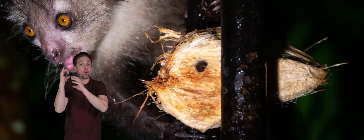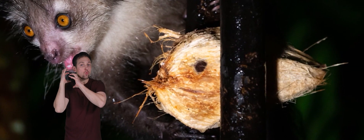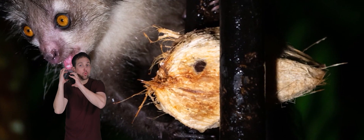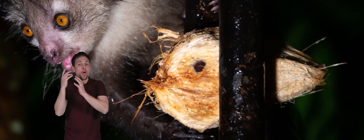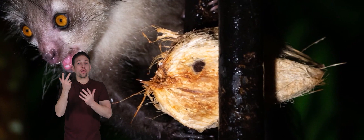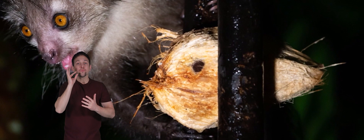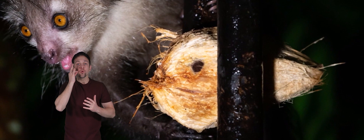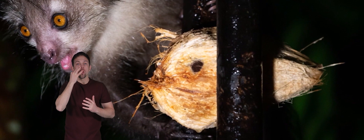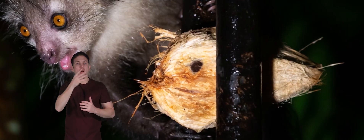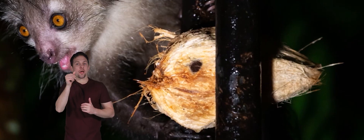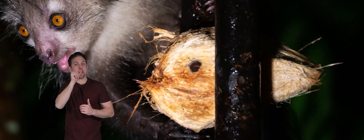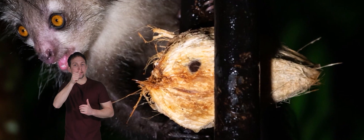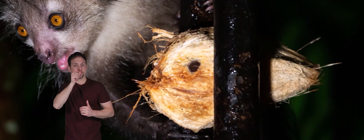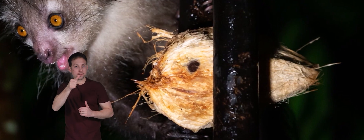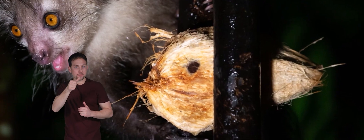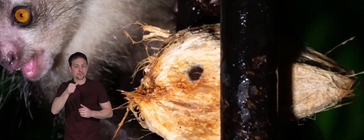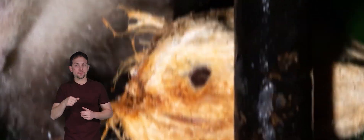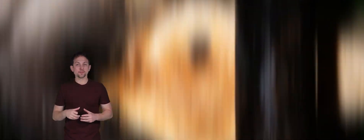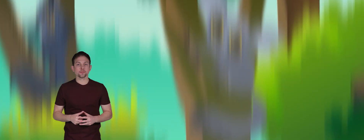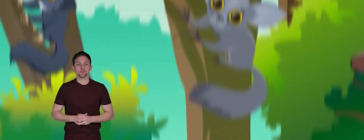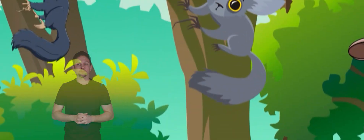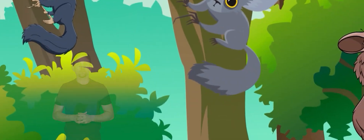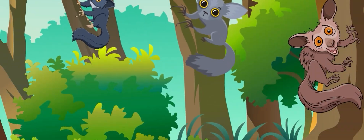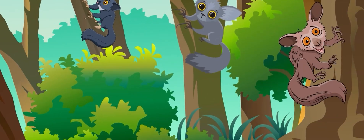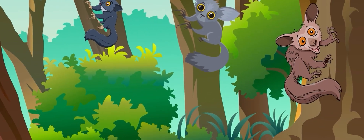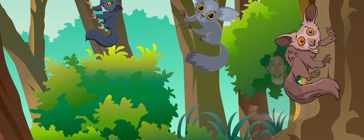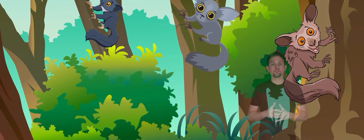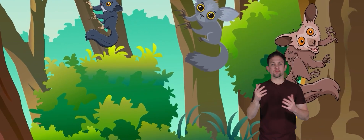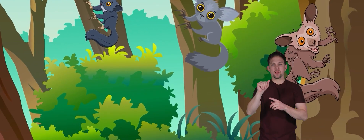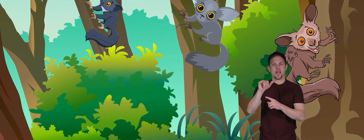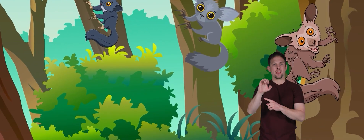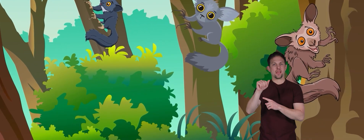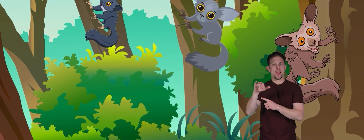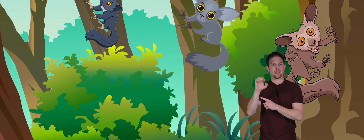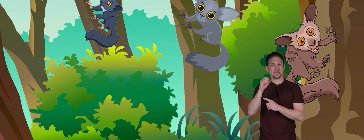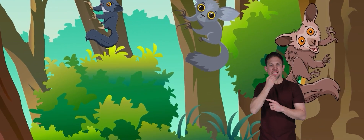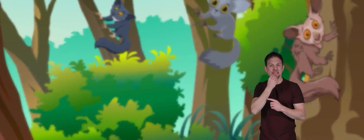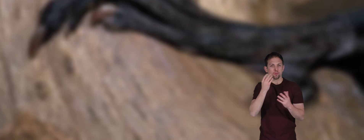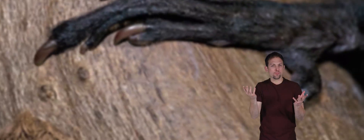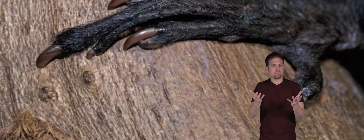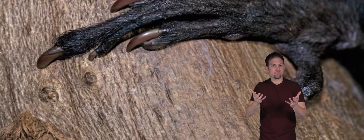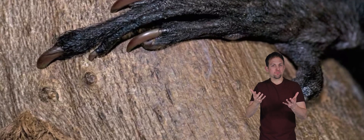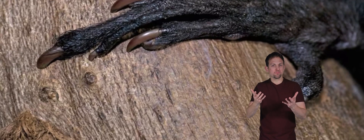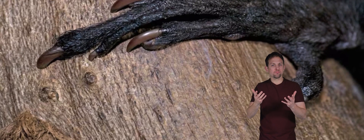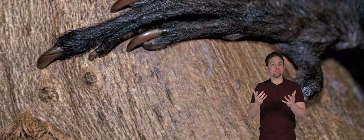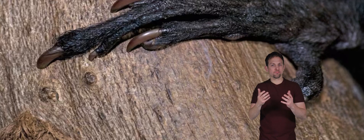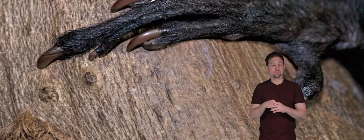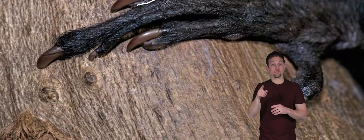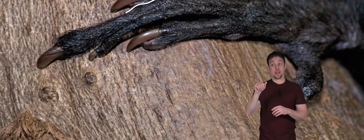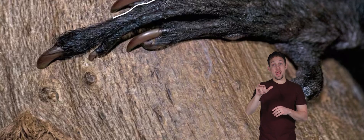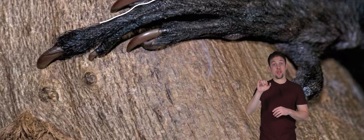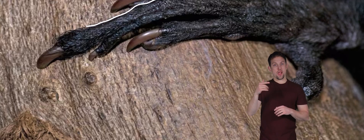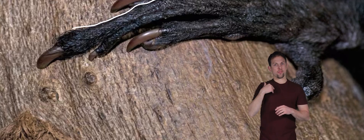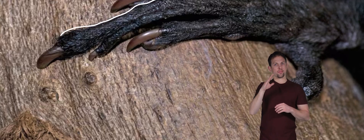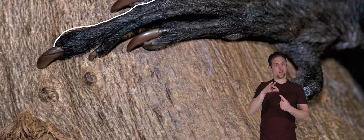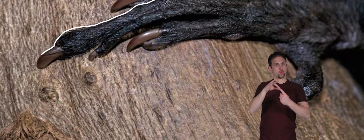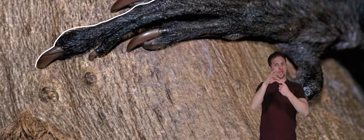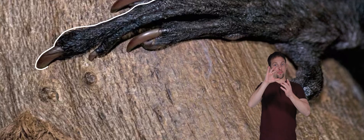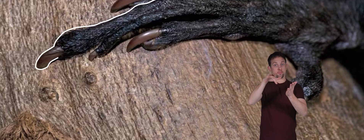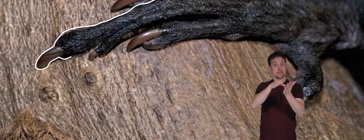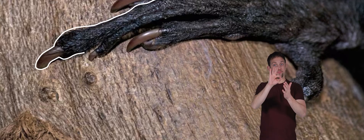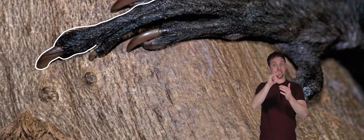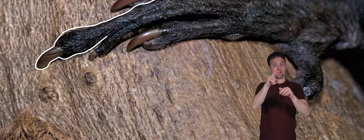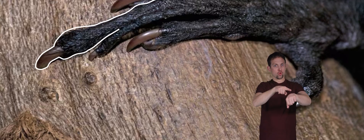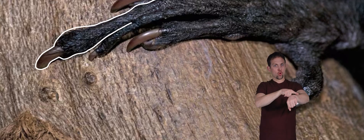coconuts and other fruits and nuts what do i eyes eat eye eyes have a unique thin